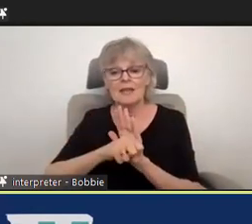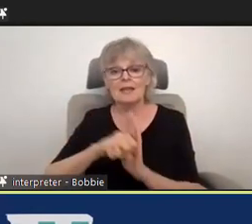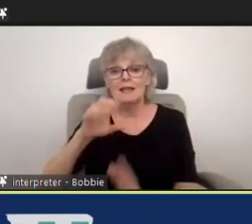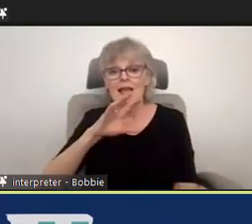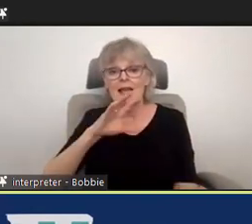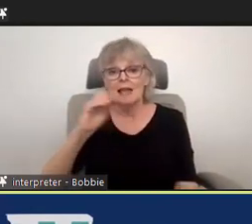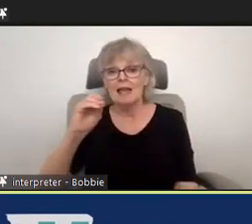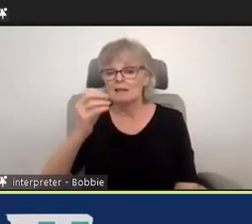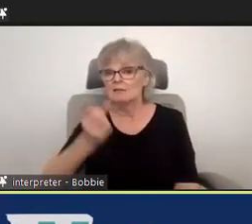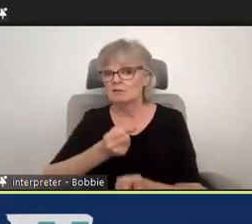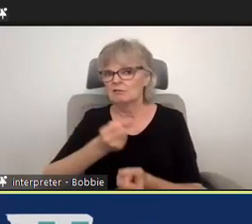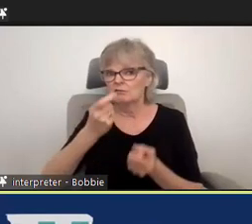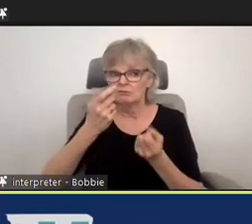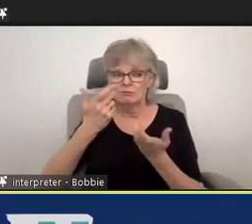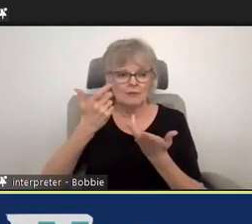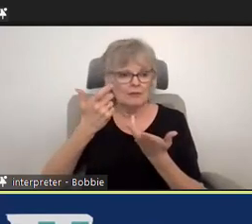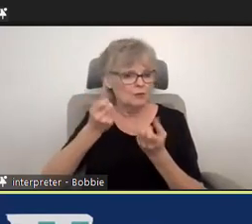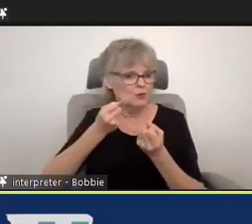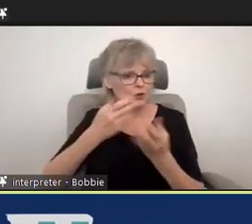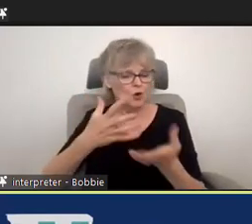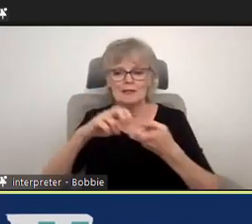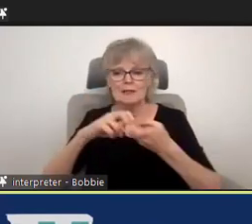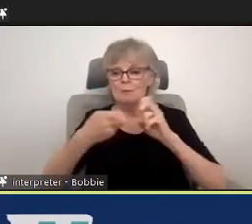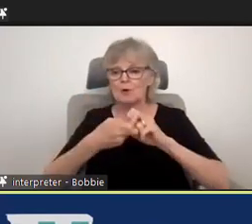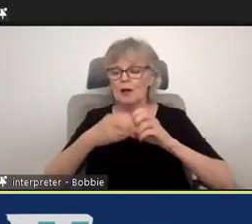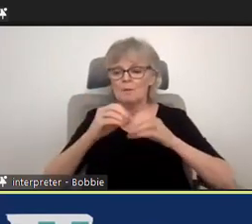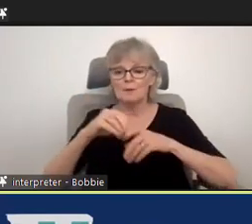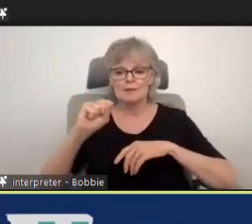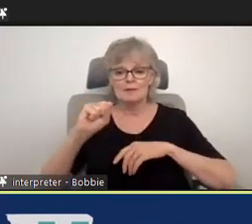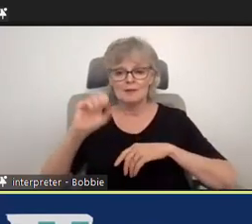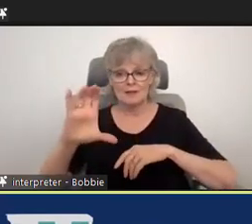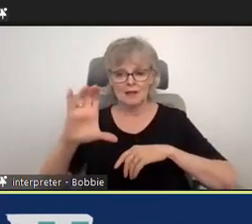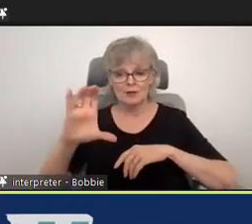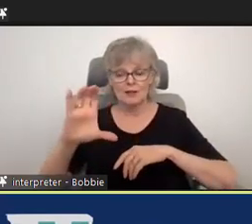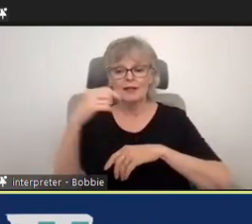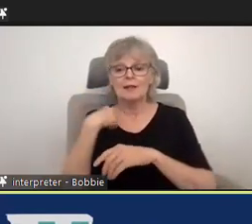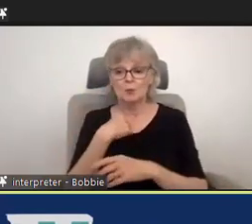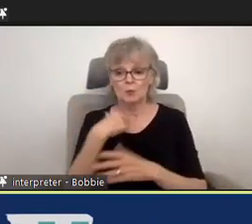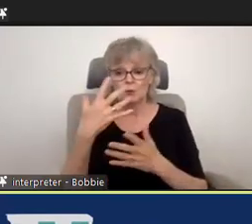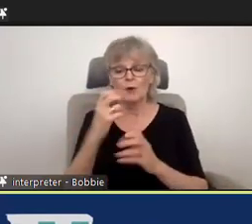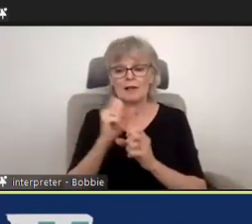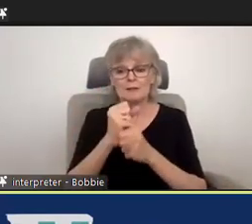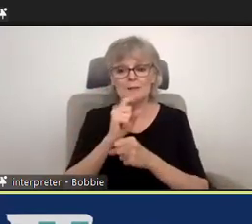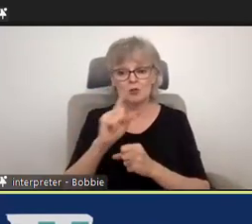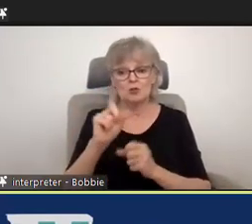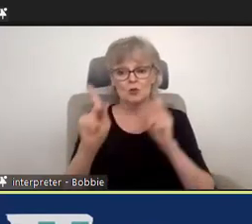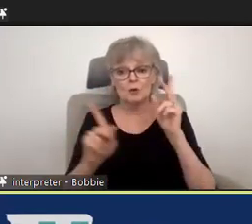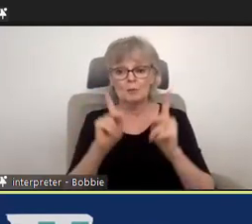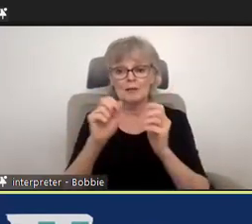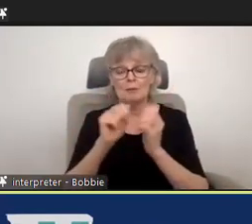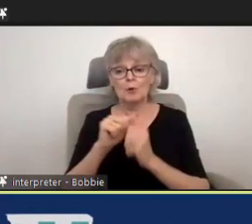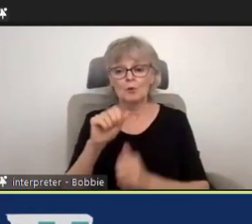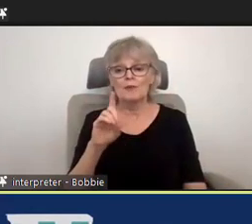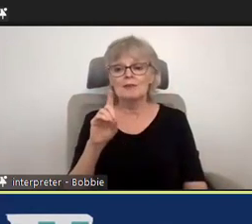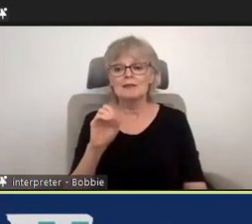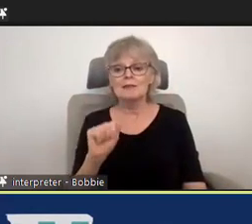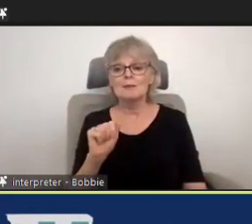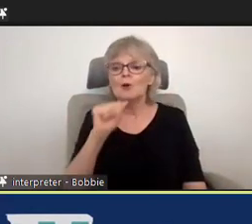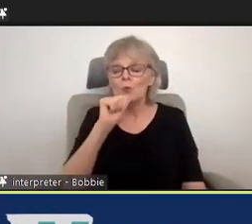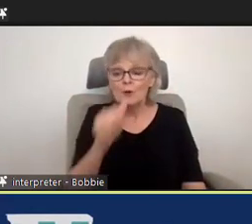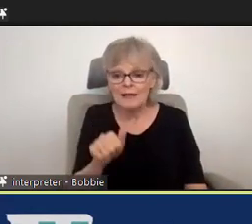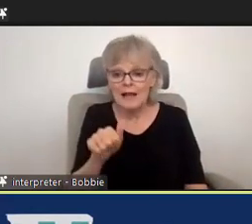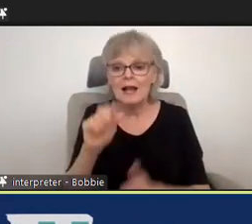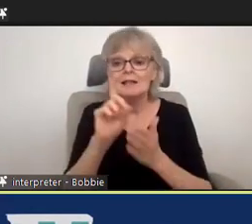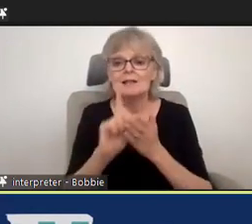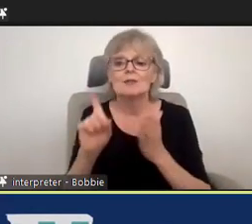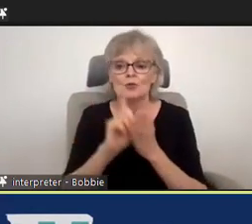was causing problems in South Carolina. So we really wanted to make sure that people with disabilities weren't discriminated